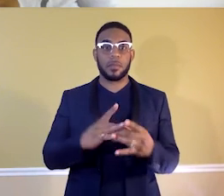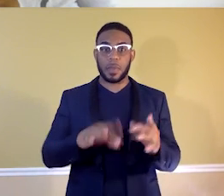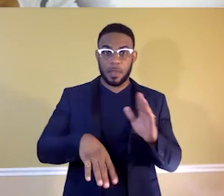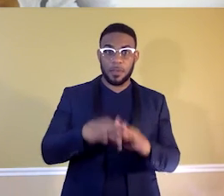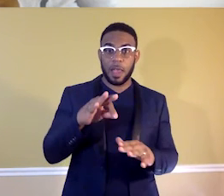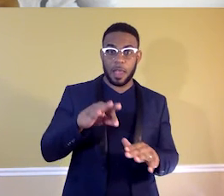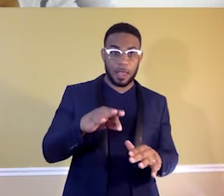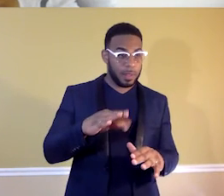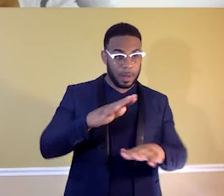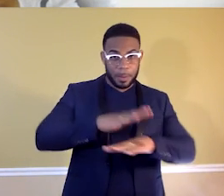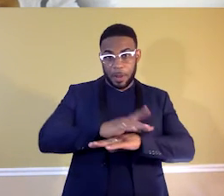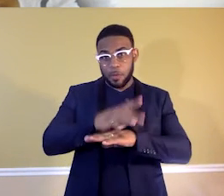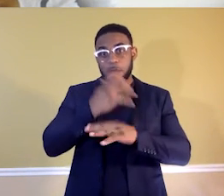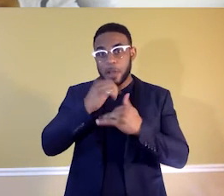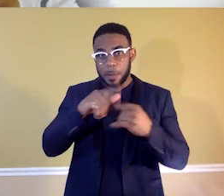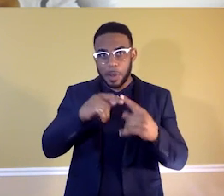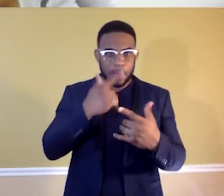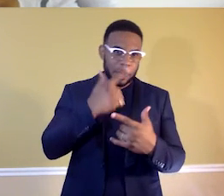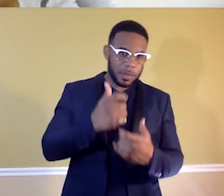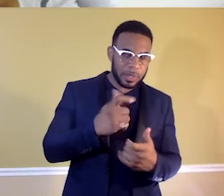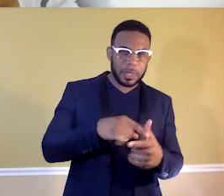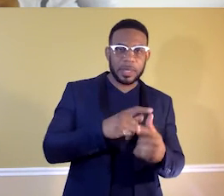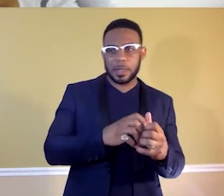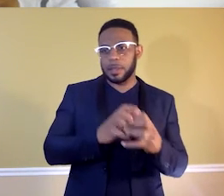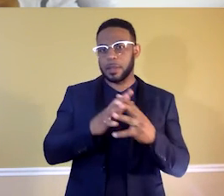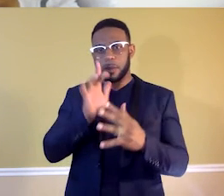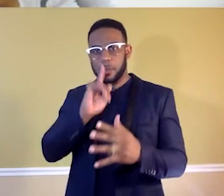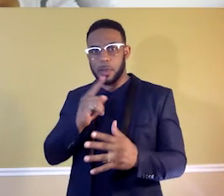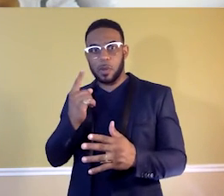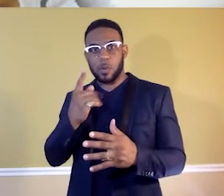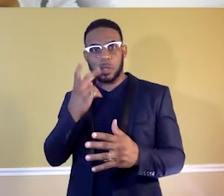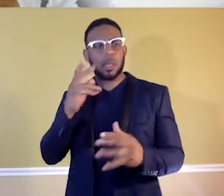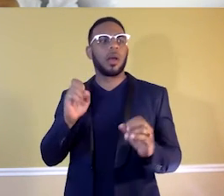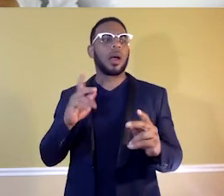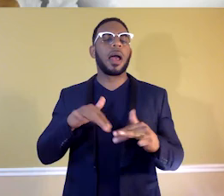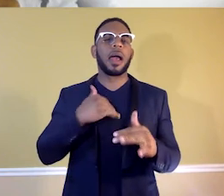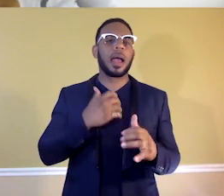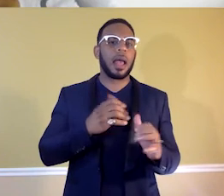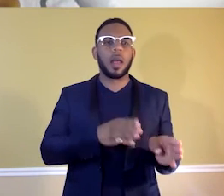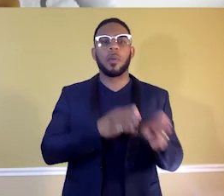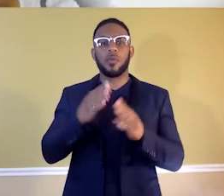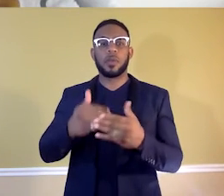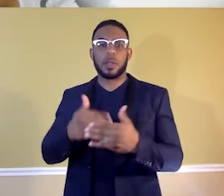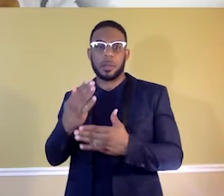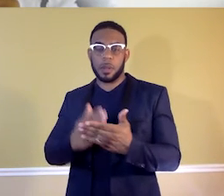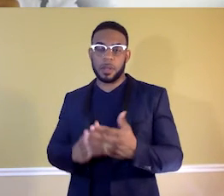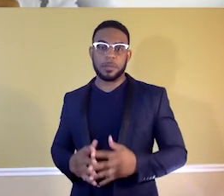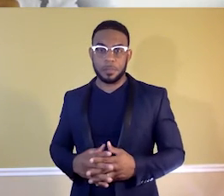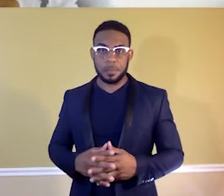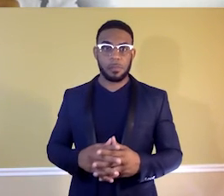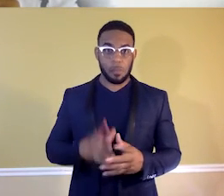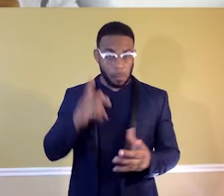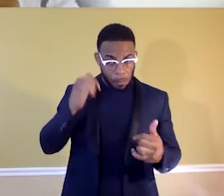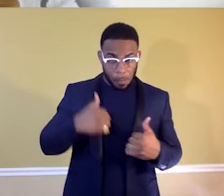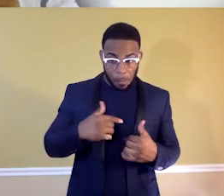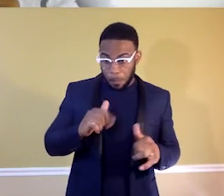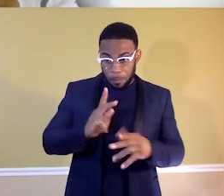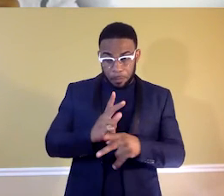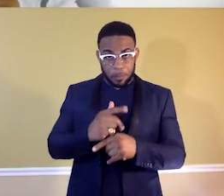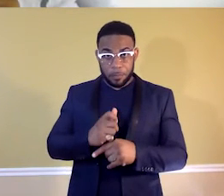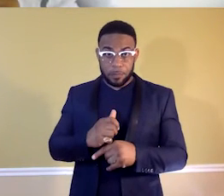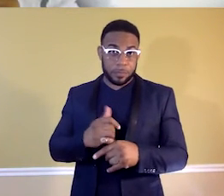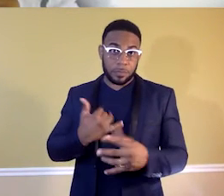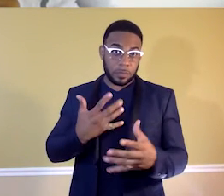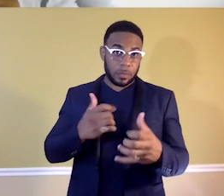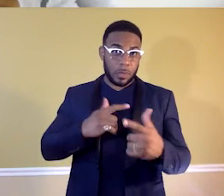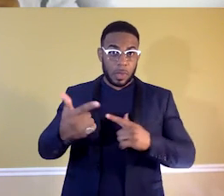a problem that you care about, you're interested in, because then you're going to be wanting to see, okay, how can I move on to the next part? So for me in this project, it was like, oh, I